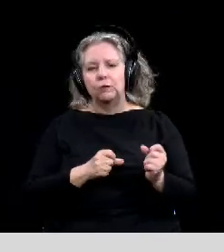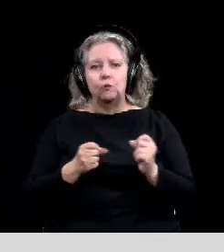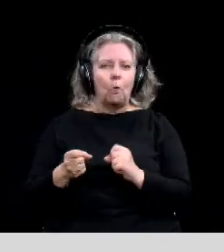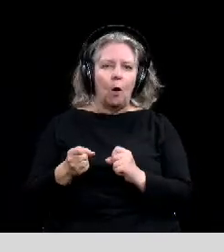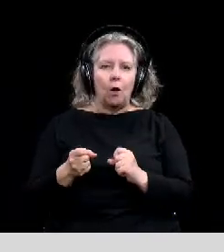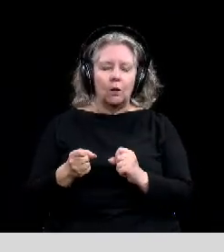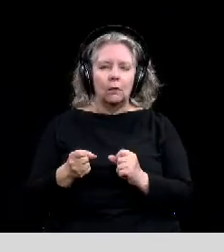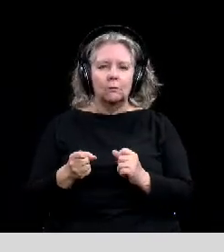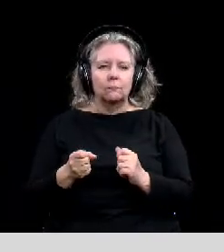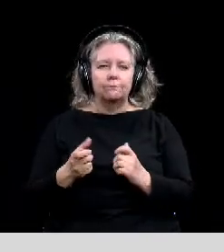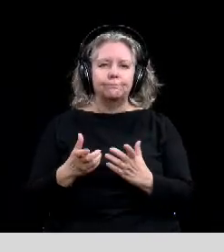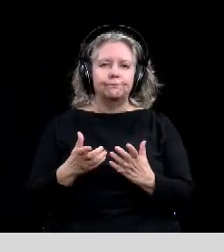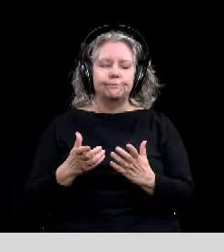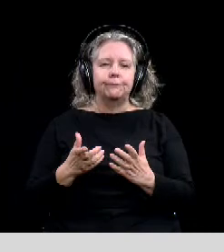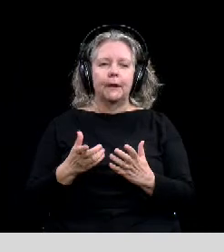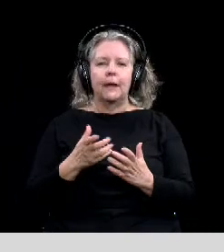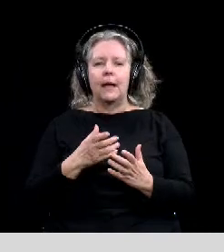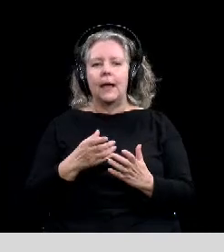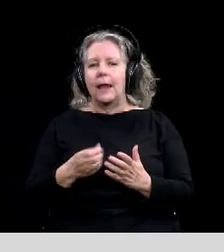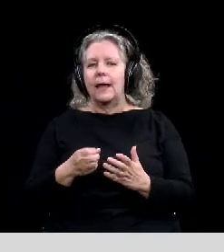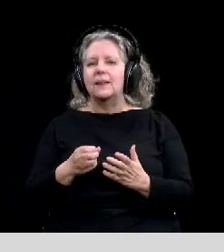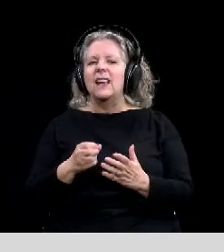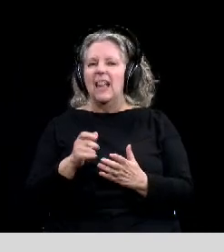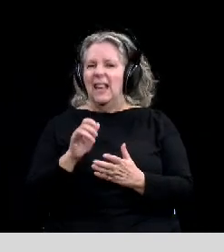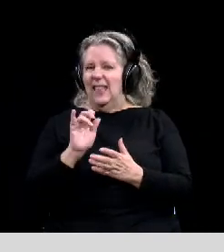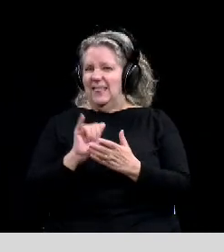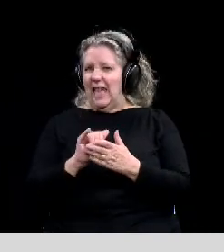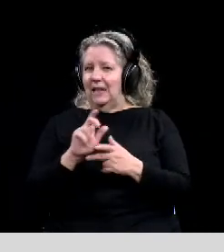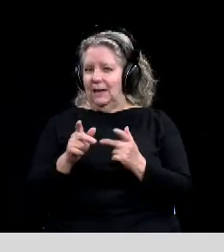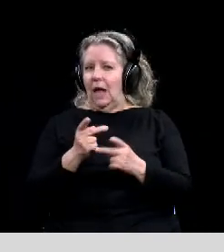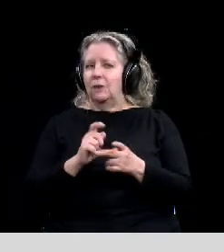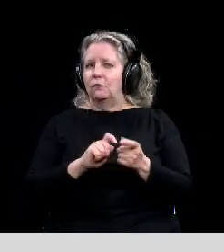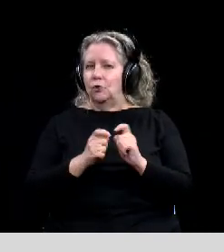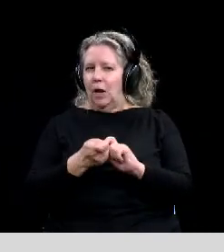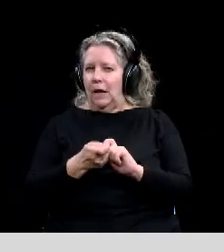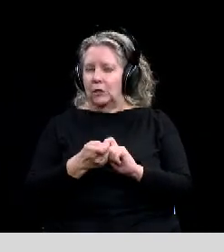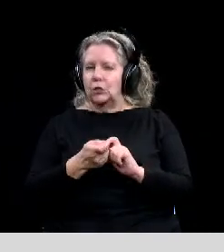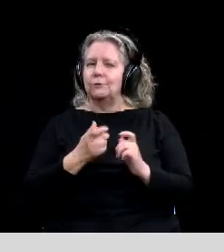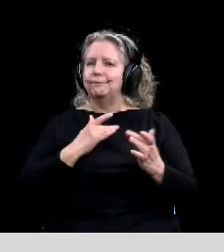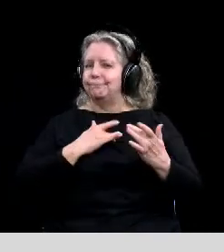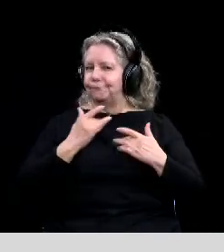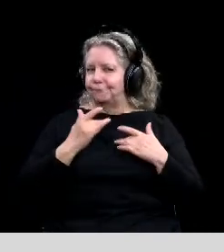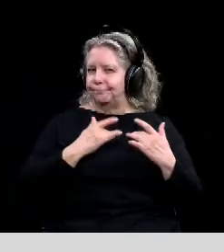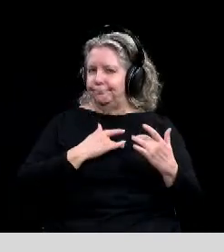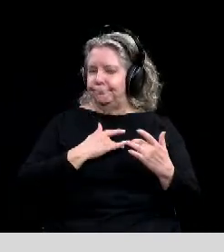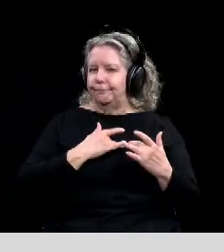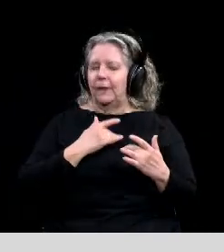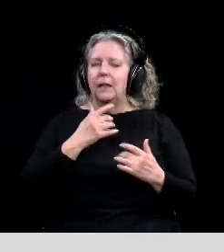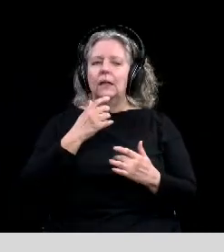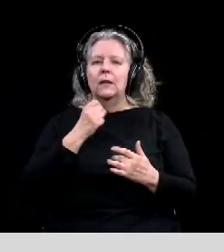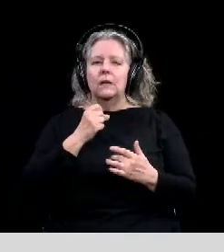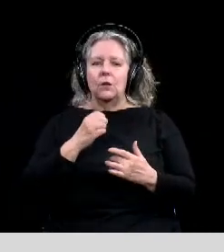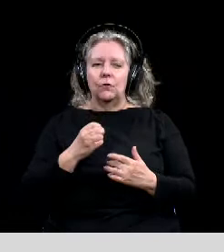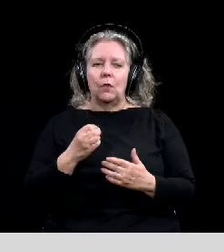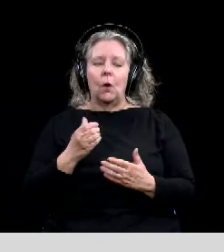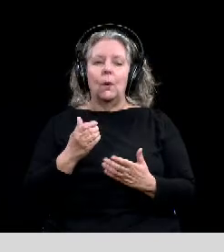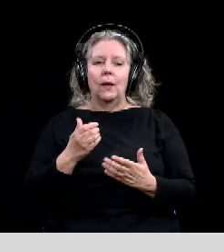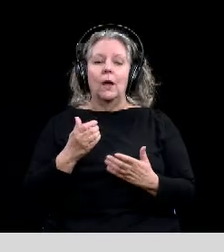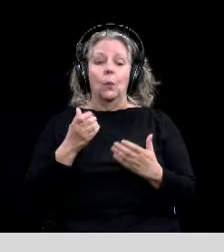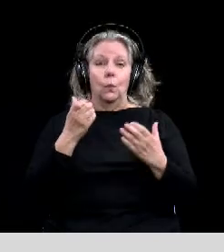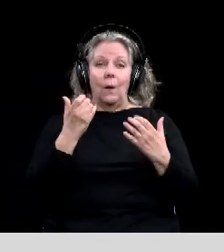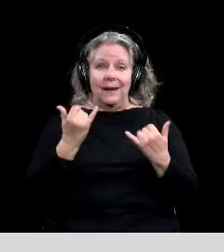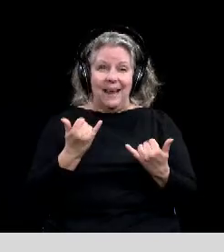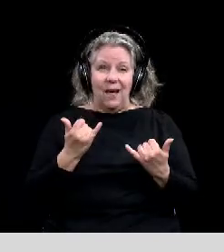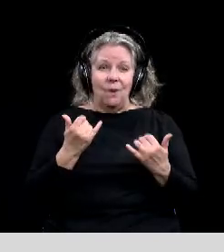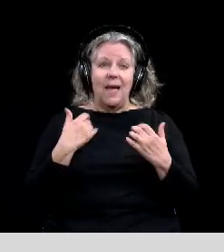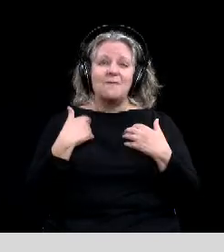about. So just by sheer volume of virus that exists on the planet Earth right now, we're seeing more mutations.